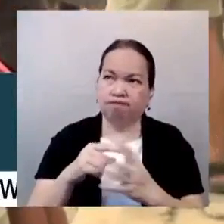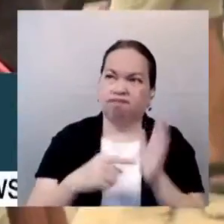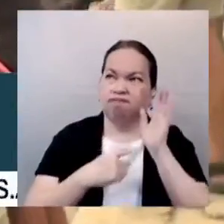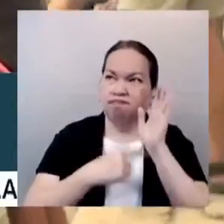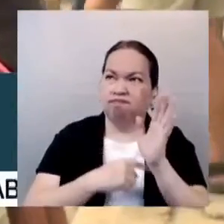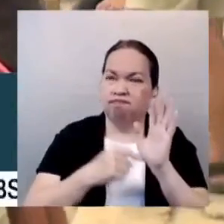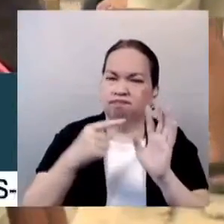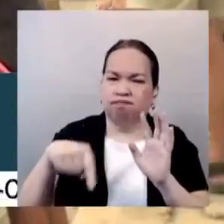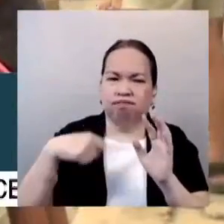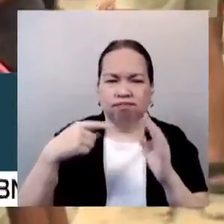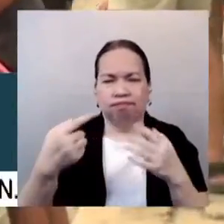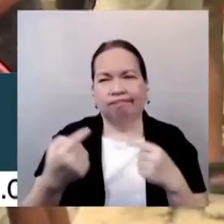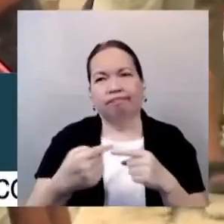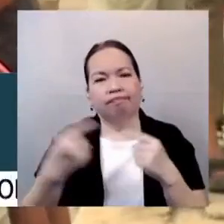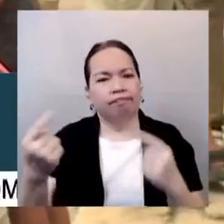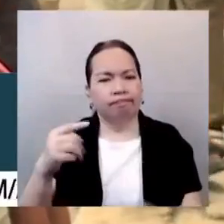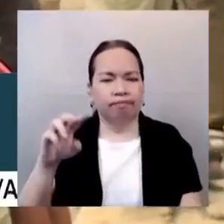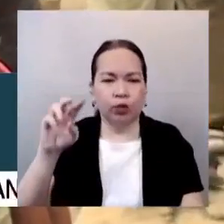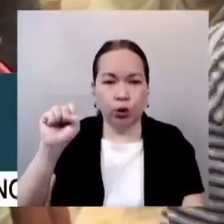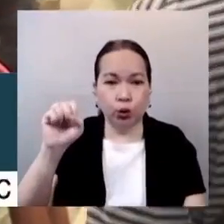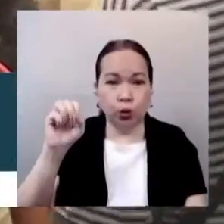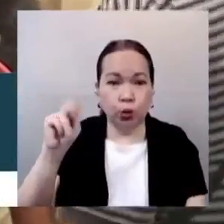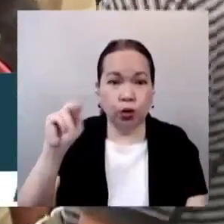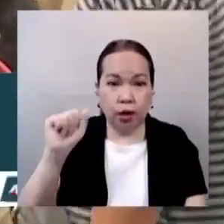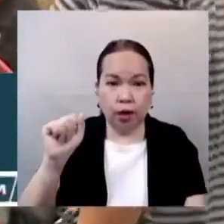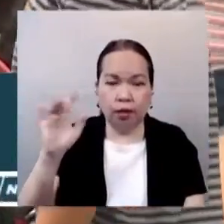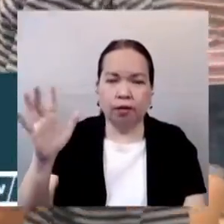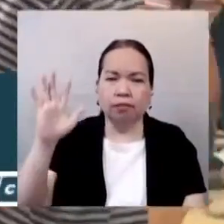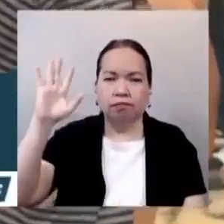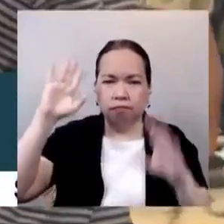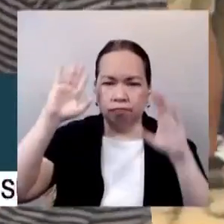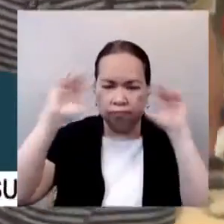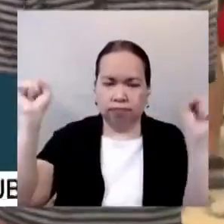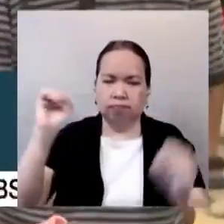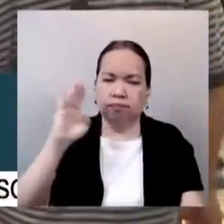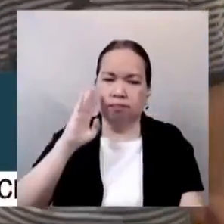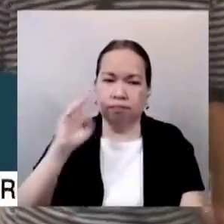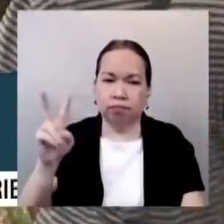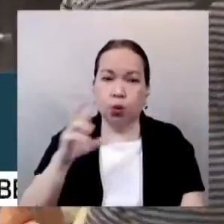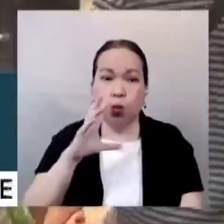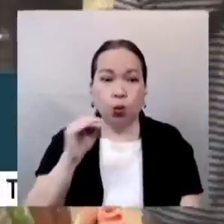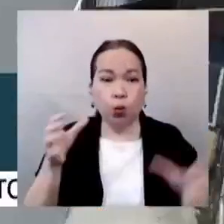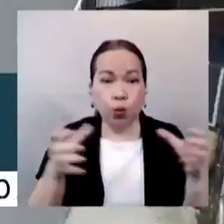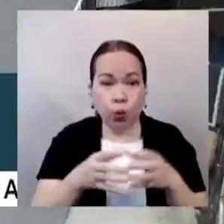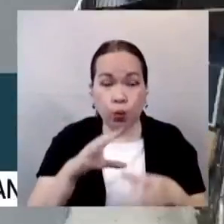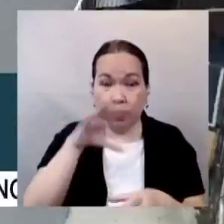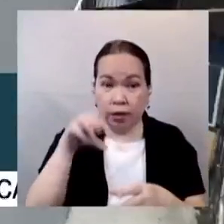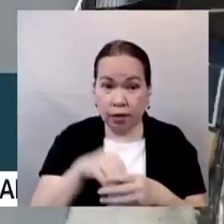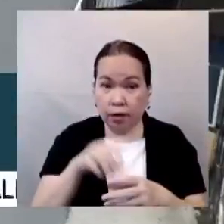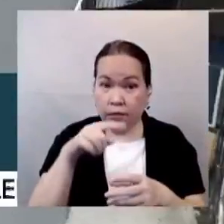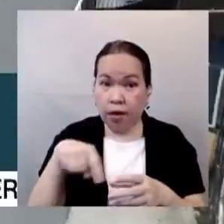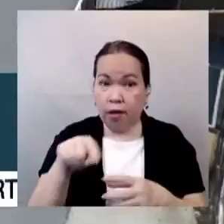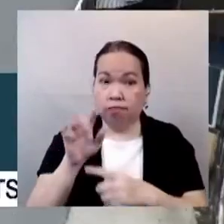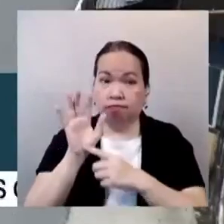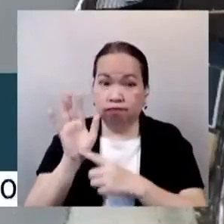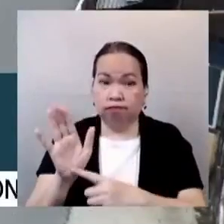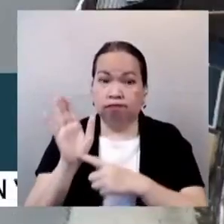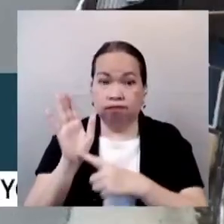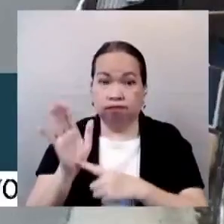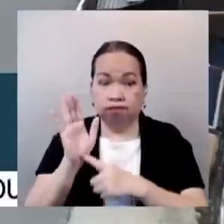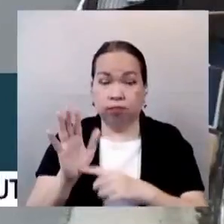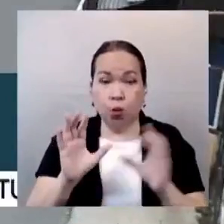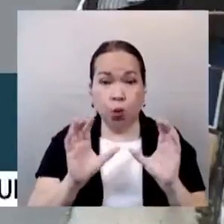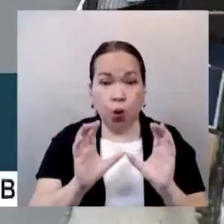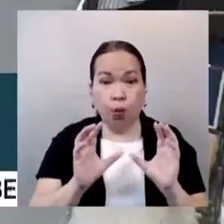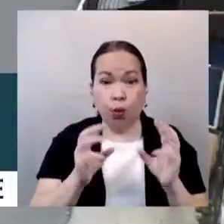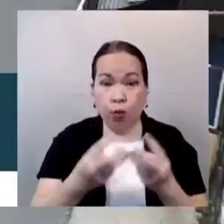the State of the Nation address of President Bongbong Marcos Jr. Among the groups participating in this protest action here on Commonwealth Avenue